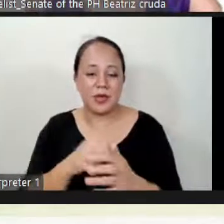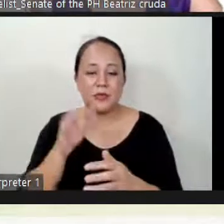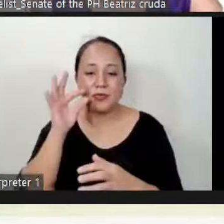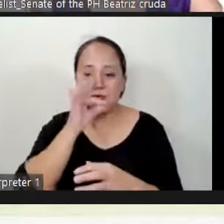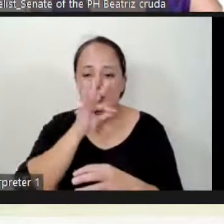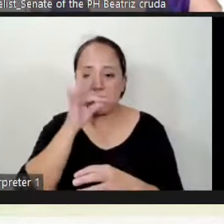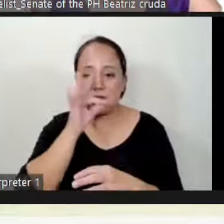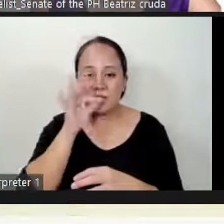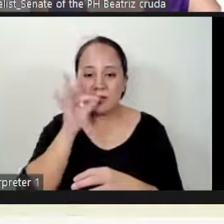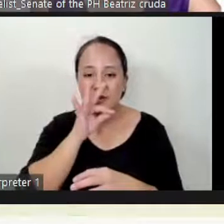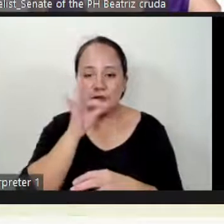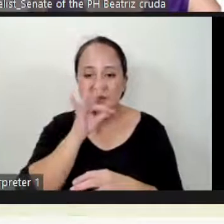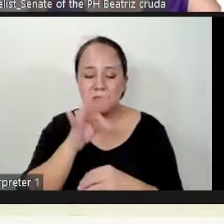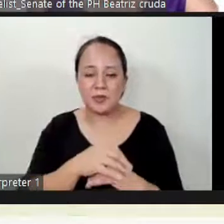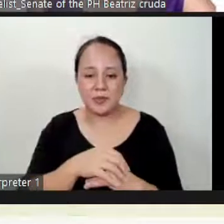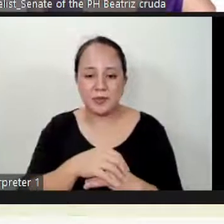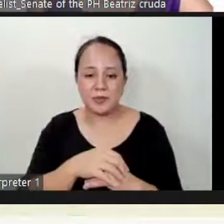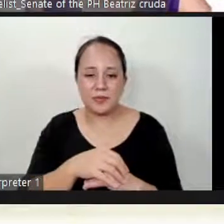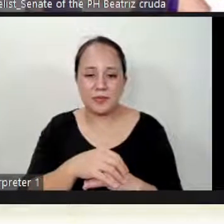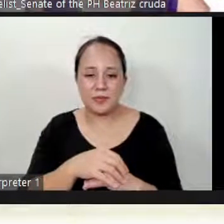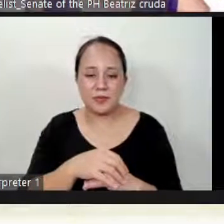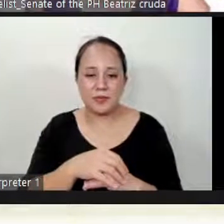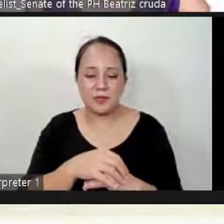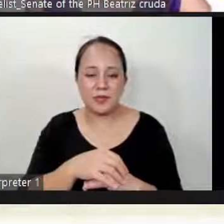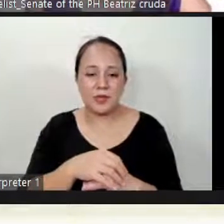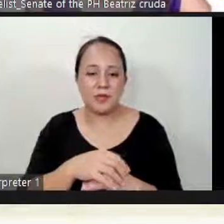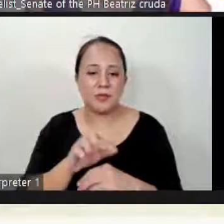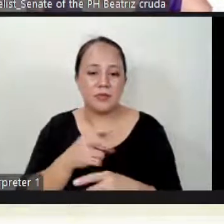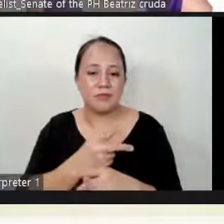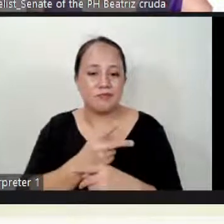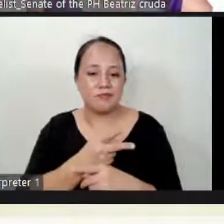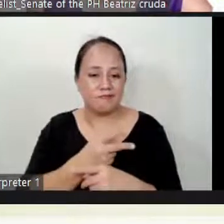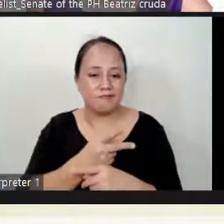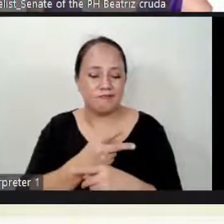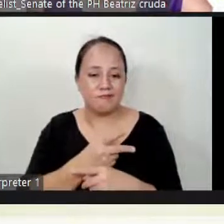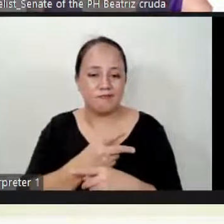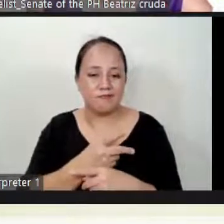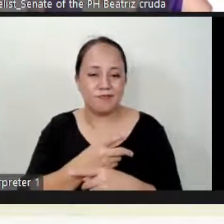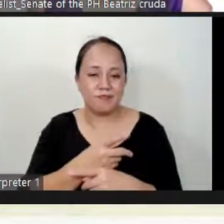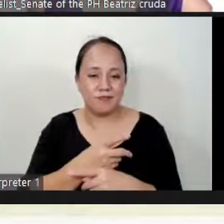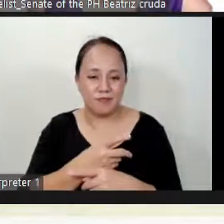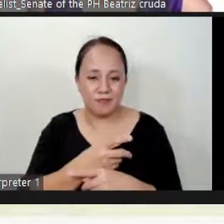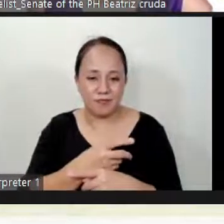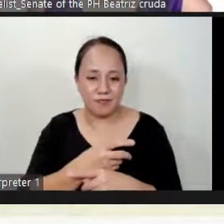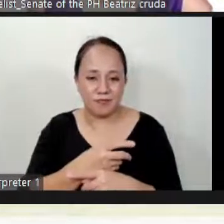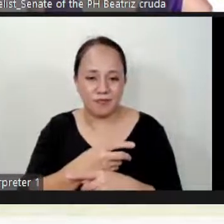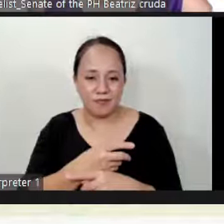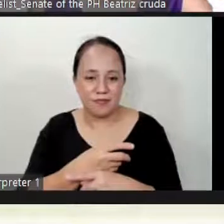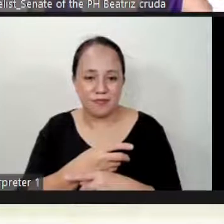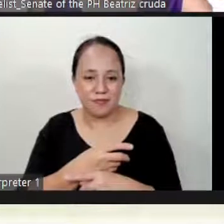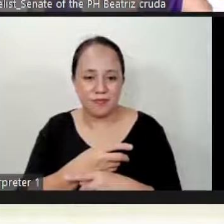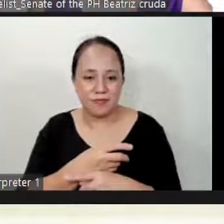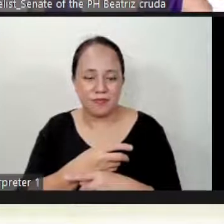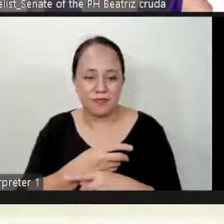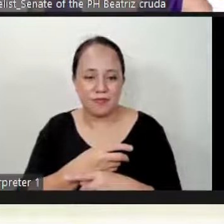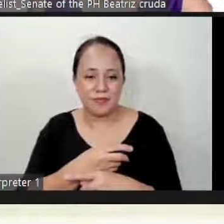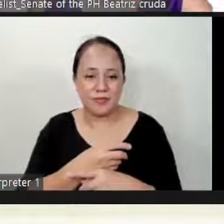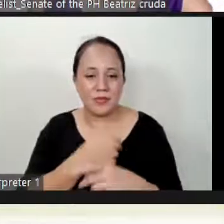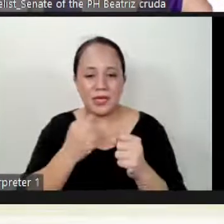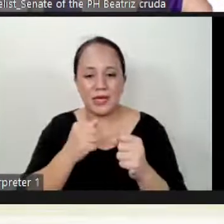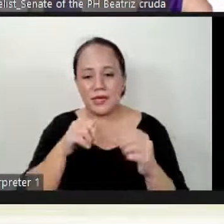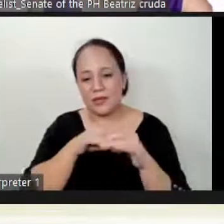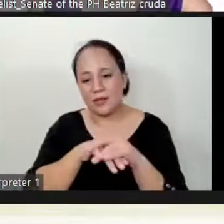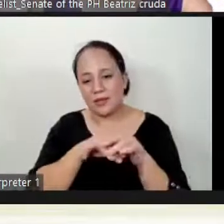Filipinos will be productive and be able to